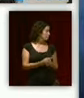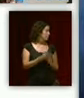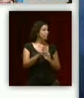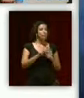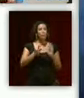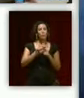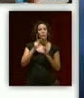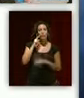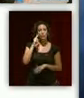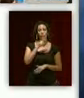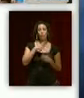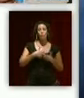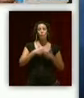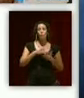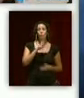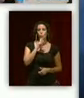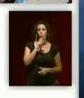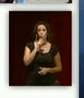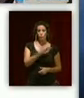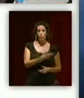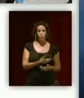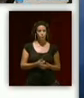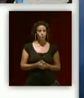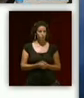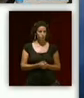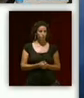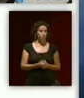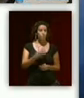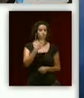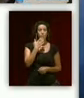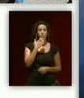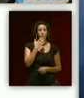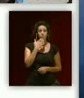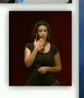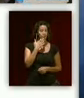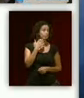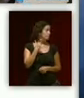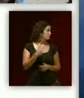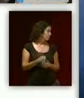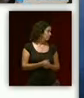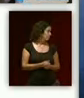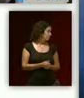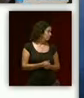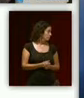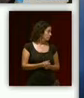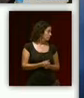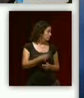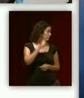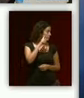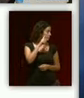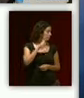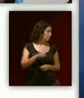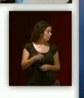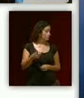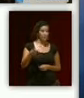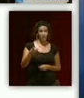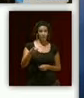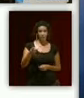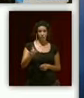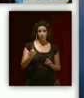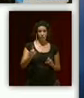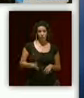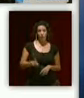That would be a video of the functioning of the Wii joystick. If we